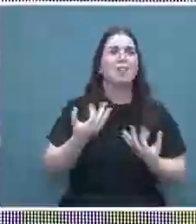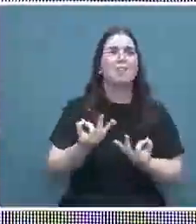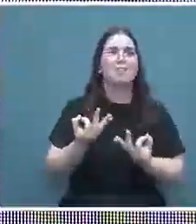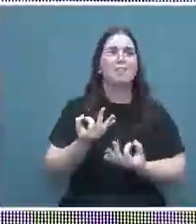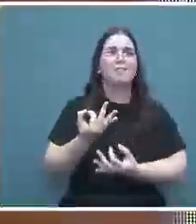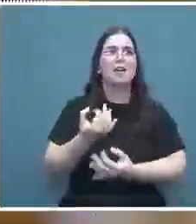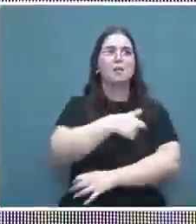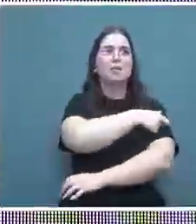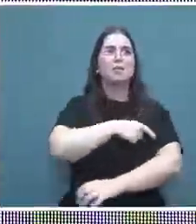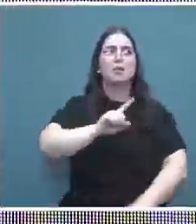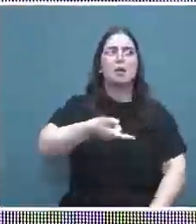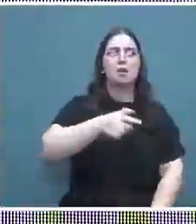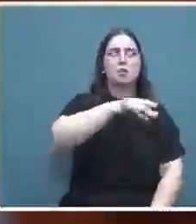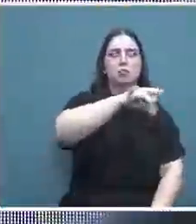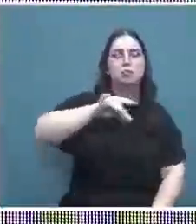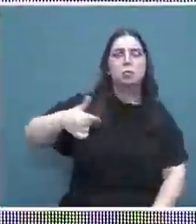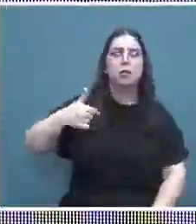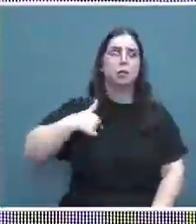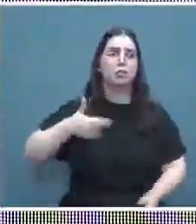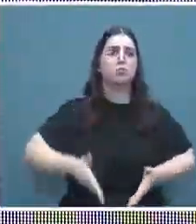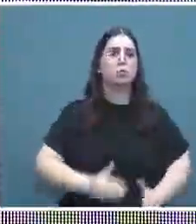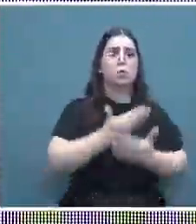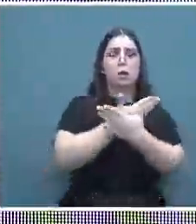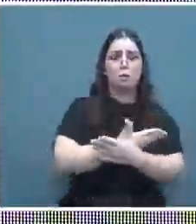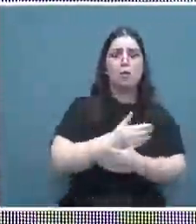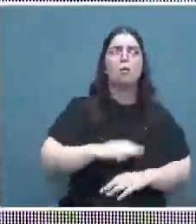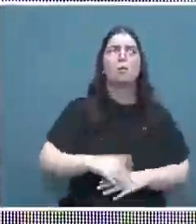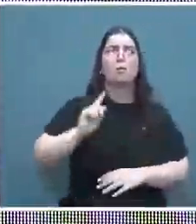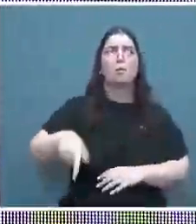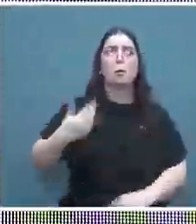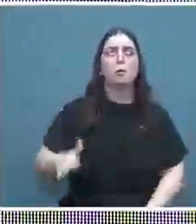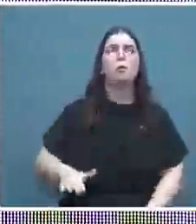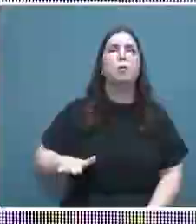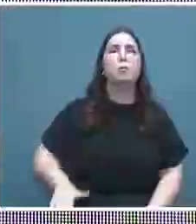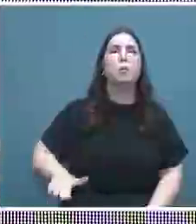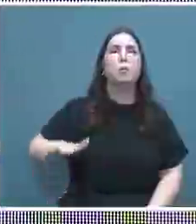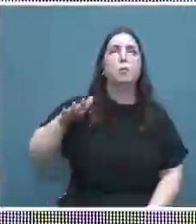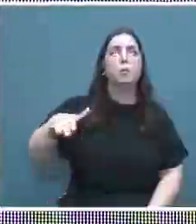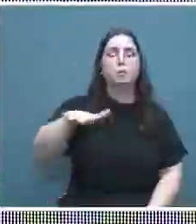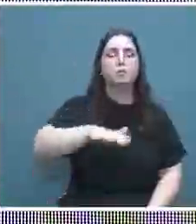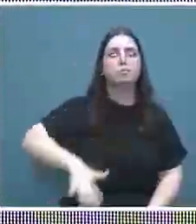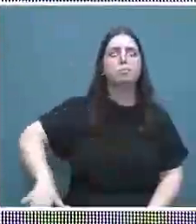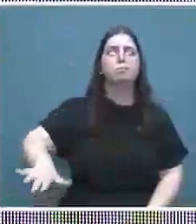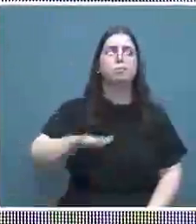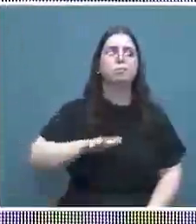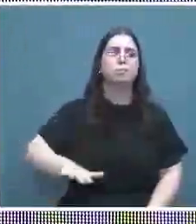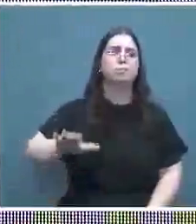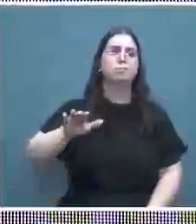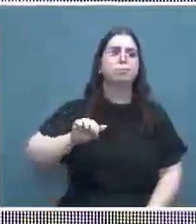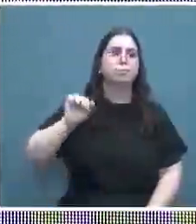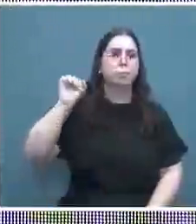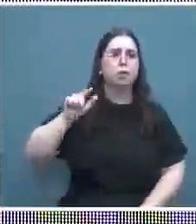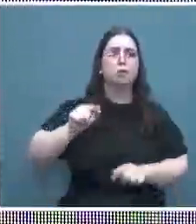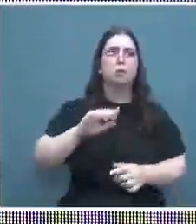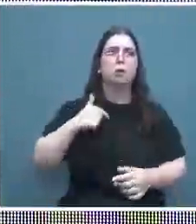two continents, basically. I'm from Albania, and I born and raised up in a communist regime till 90s, so